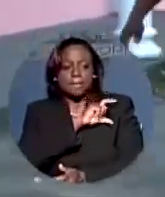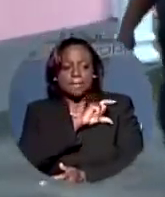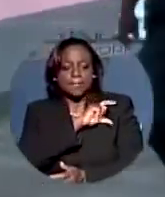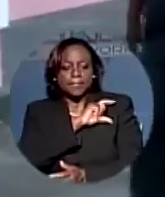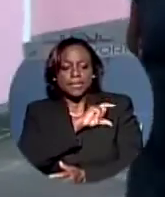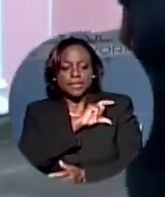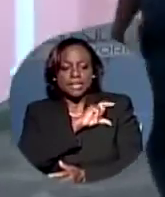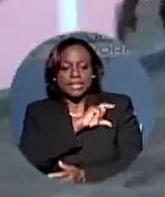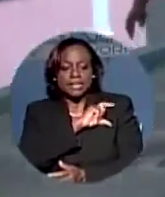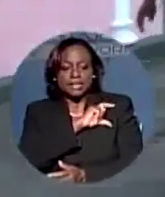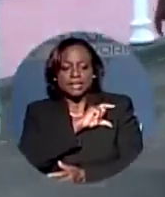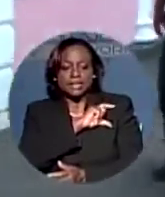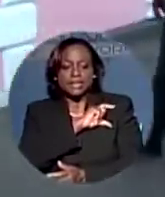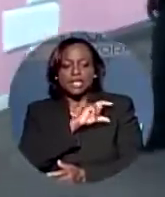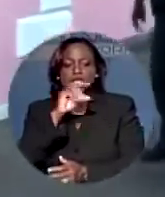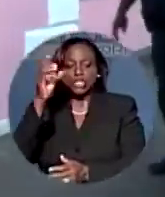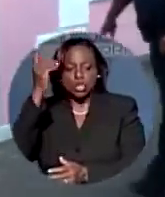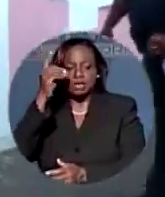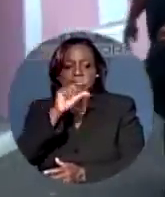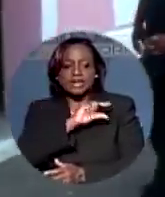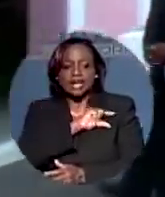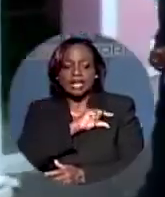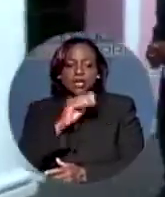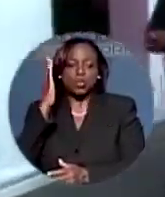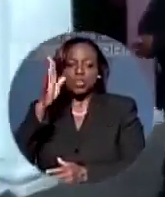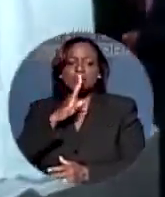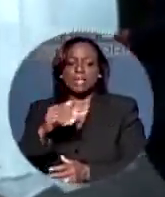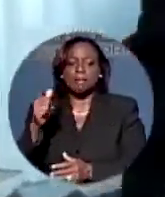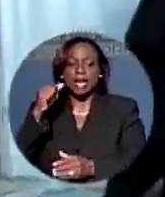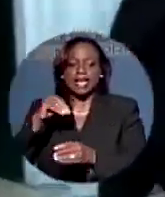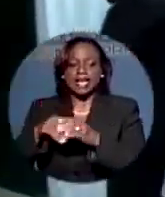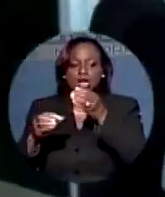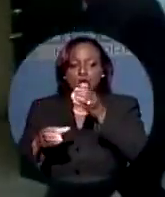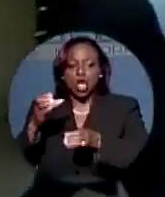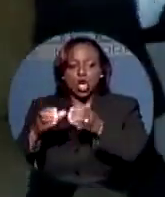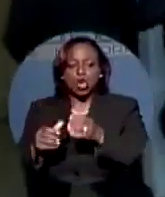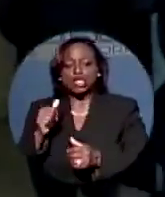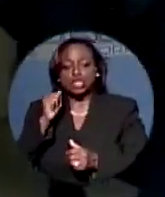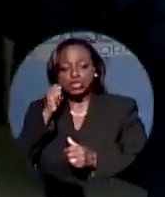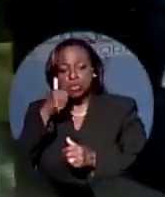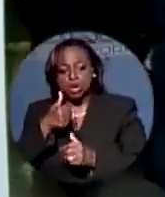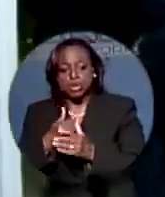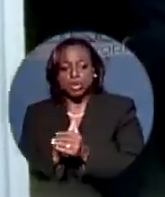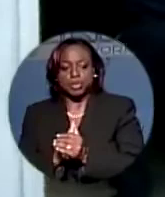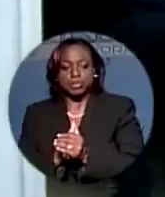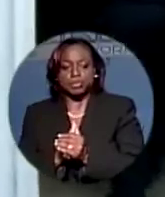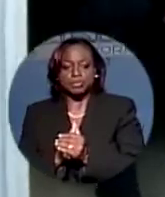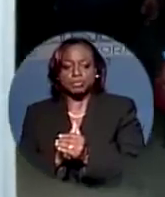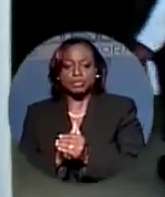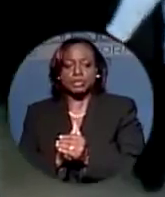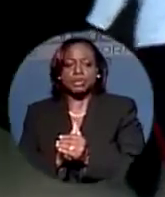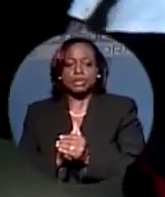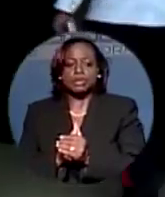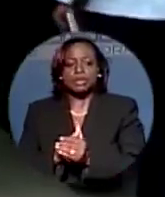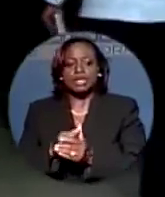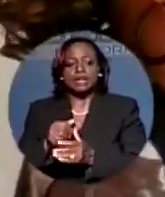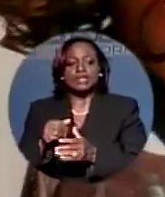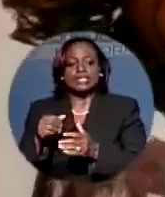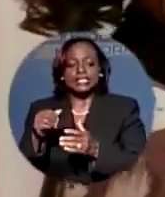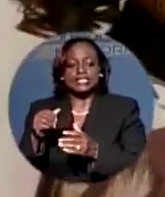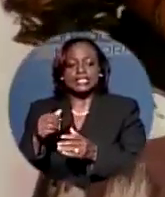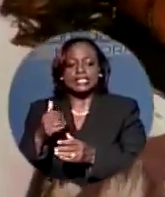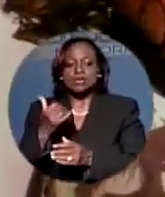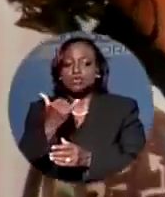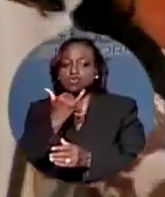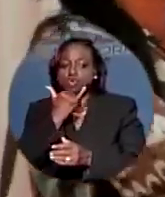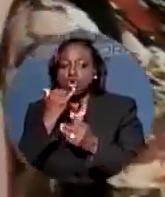is expected back in court tomorrow for the substantive hearing on his constitutional motion. A jury convicted Gardner last month of the